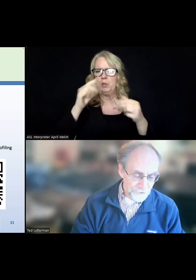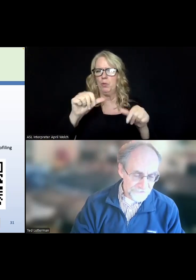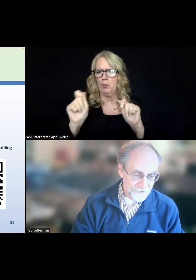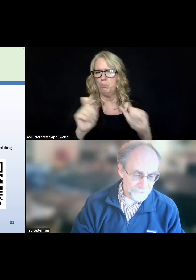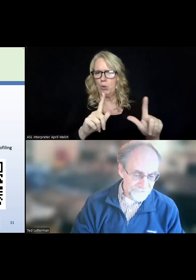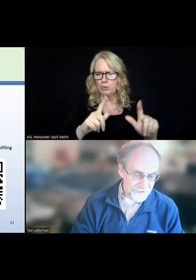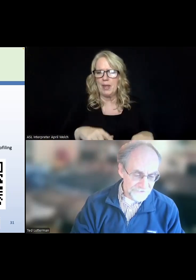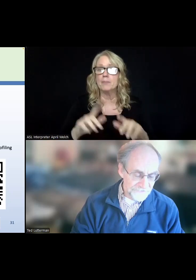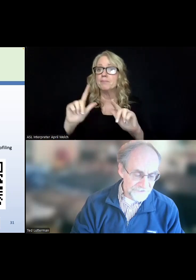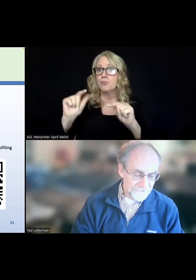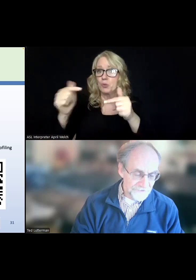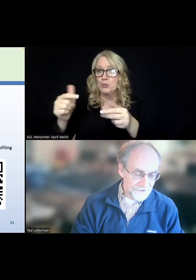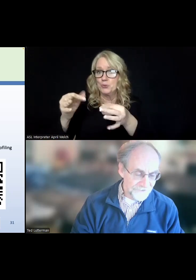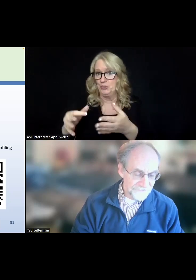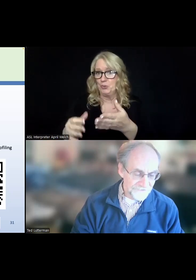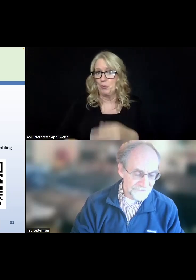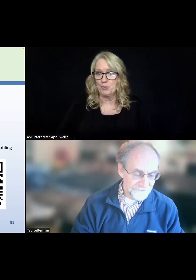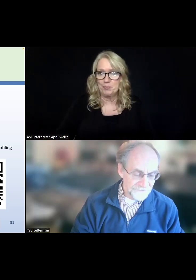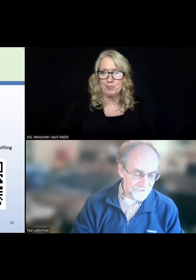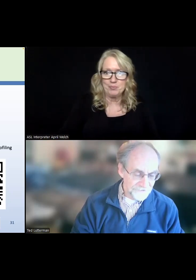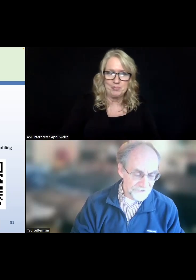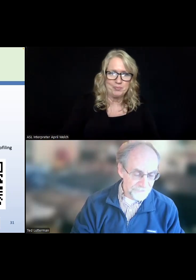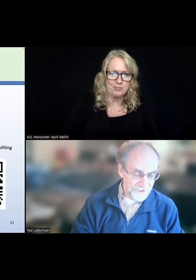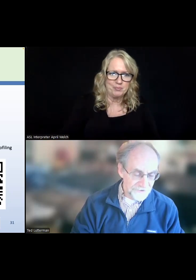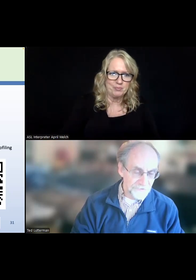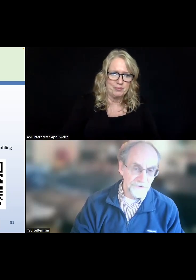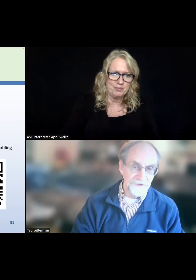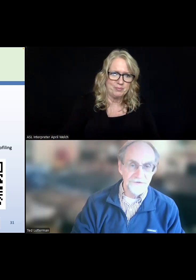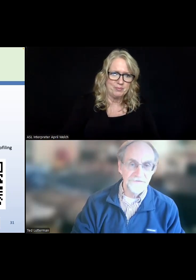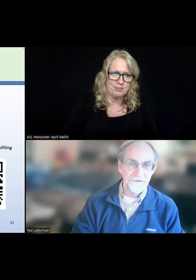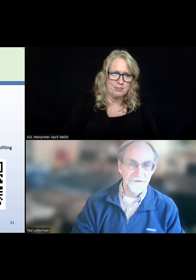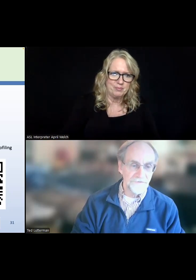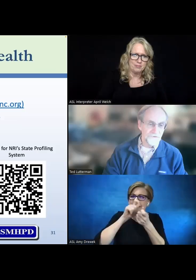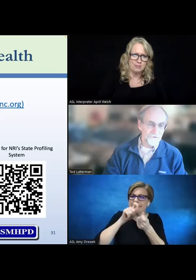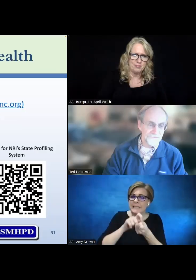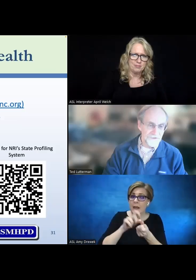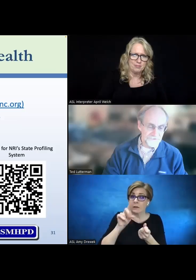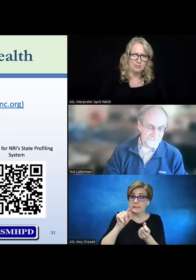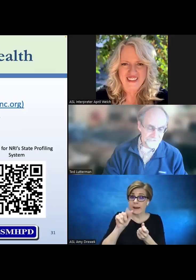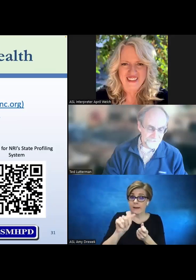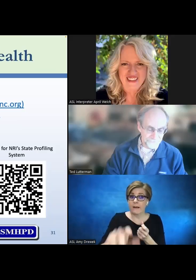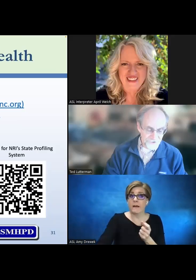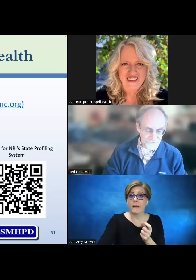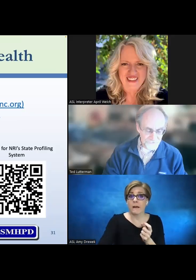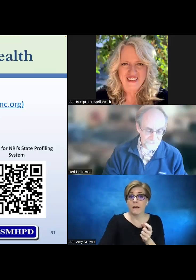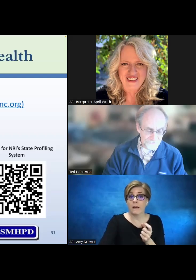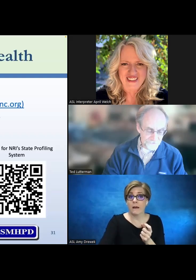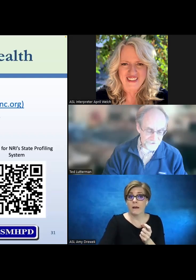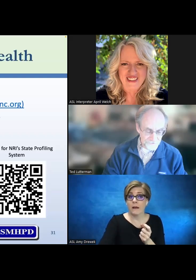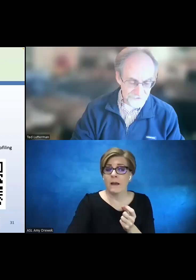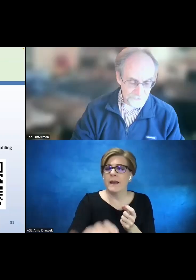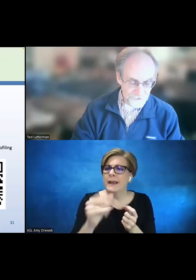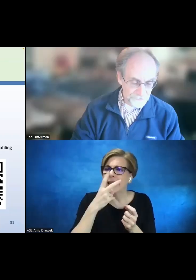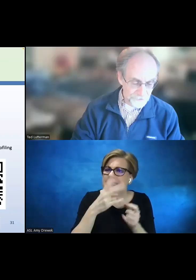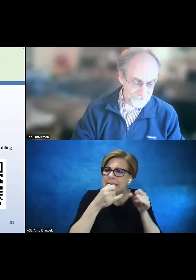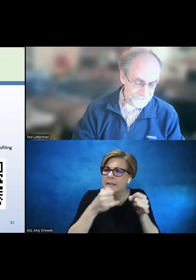public reports on the website. States then have access to detailed data behind it where they could see individual state initiatives to try